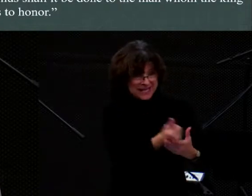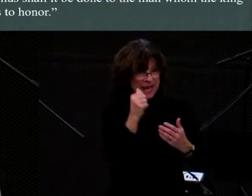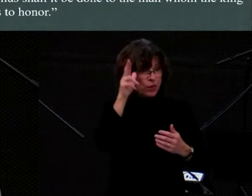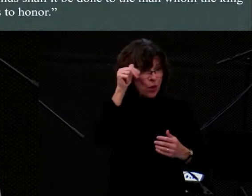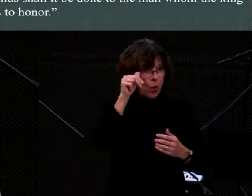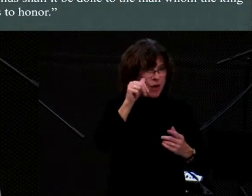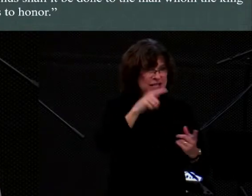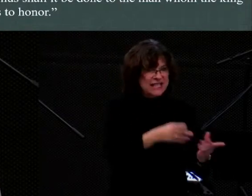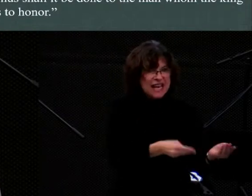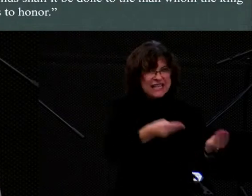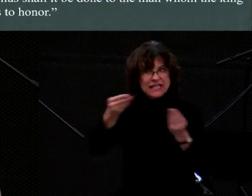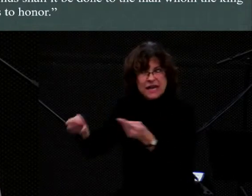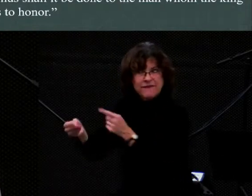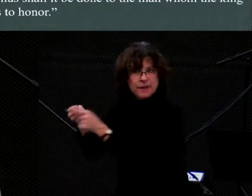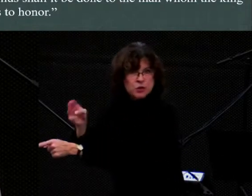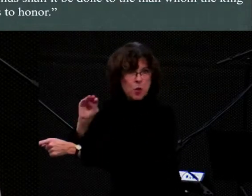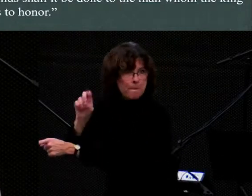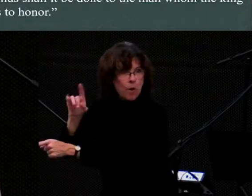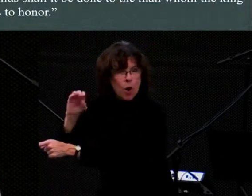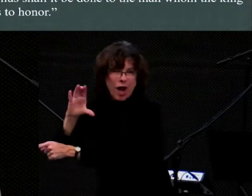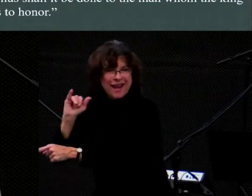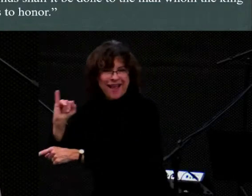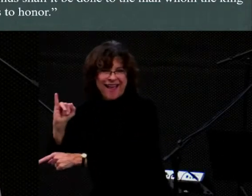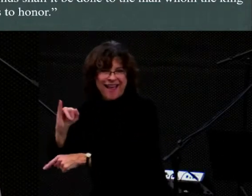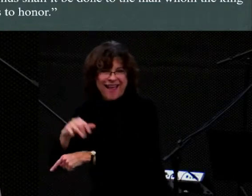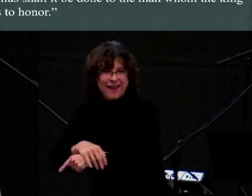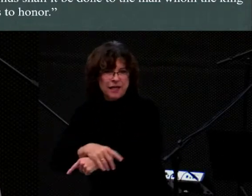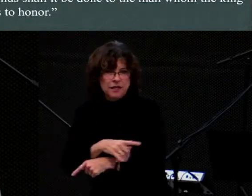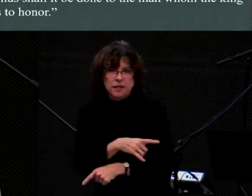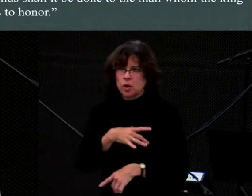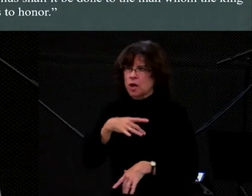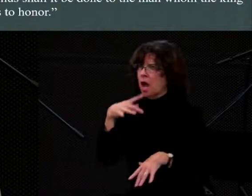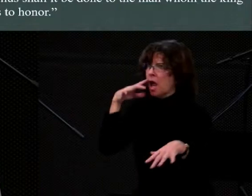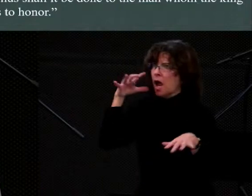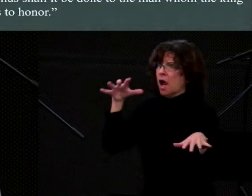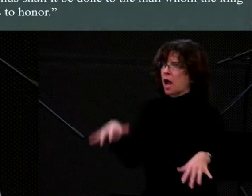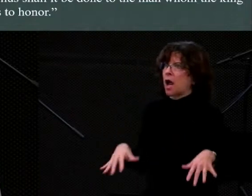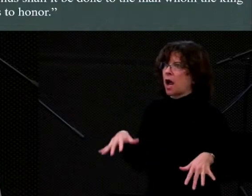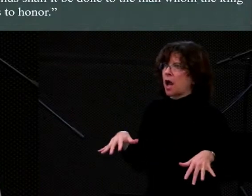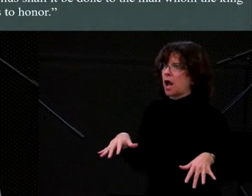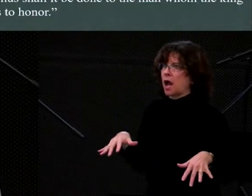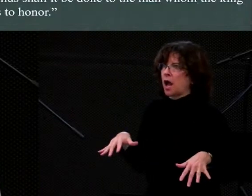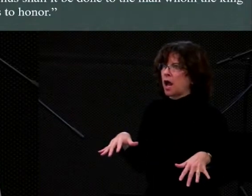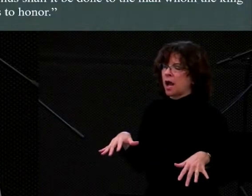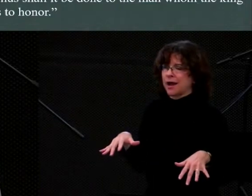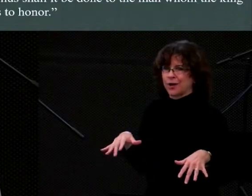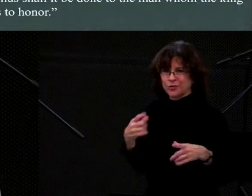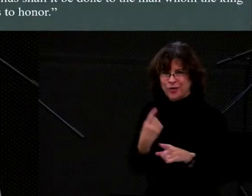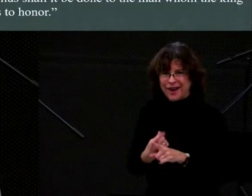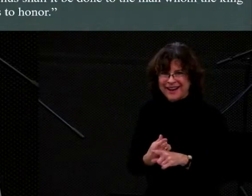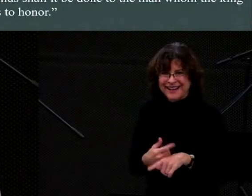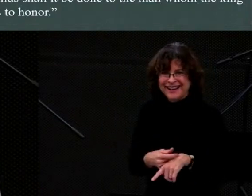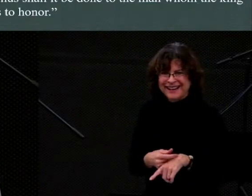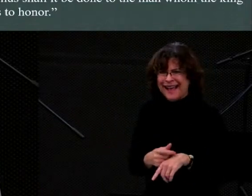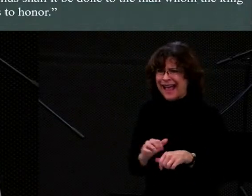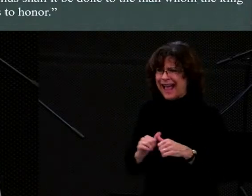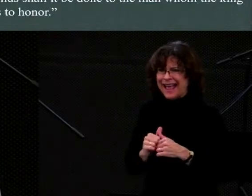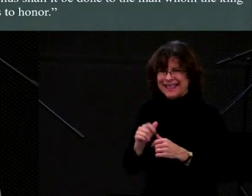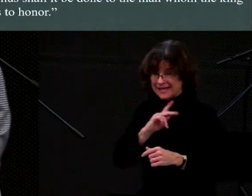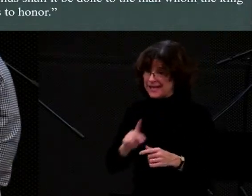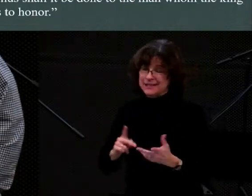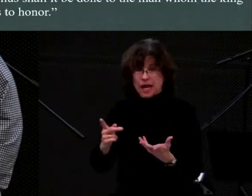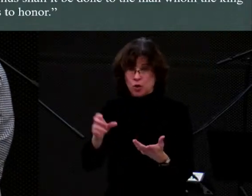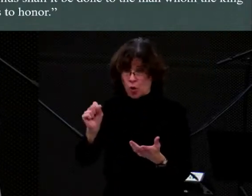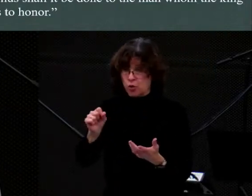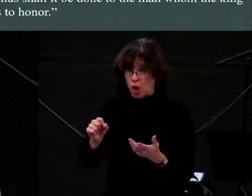to Mordecai the Jew." Oh, to be a fly on the wall in that moment, right? We're all